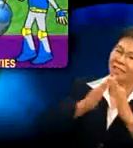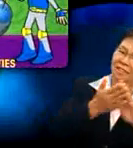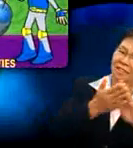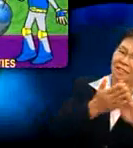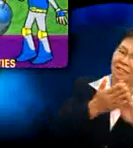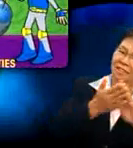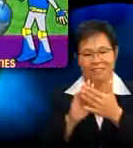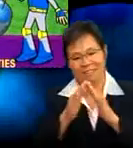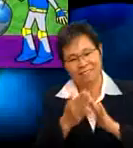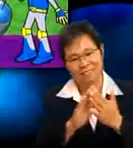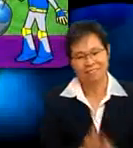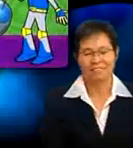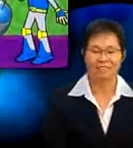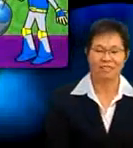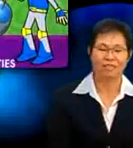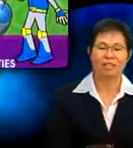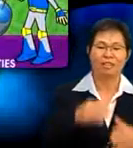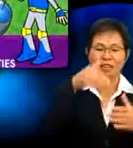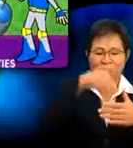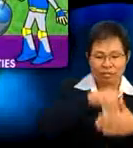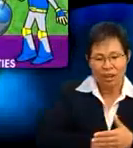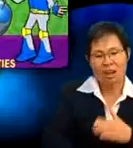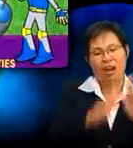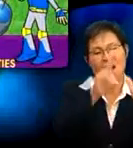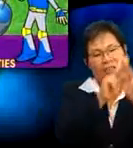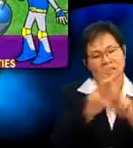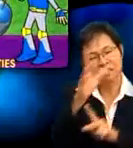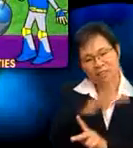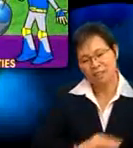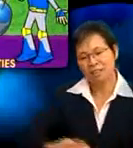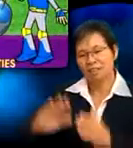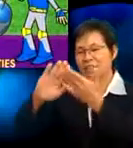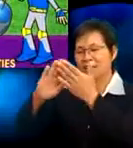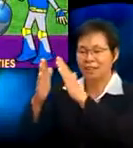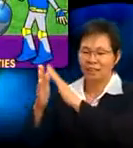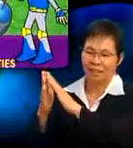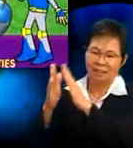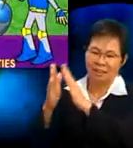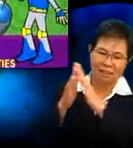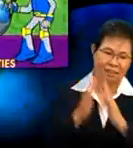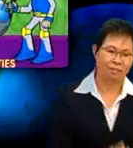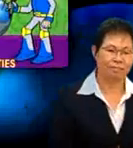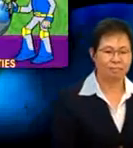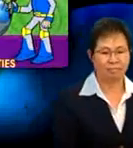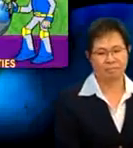and cities, in villages and cities.